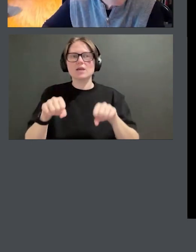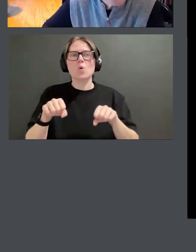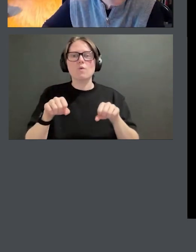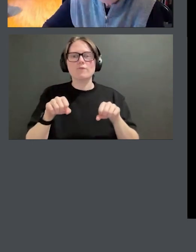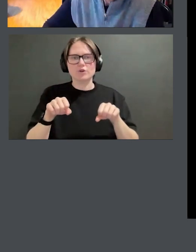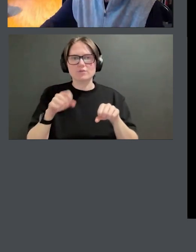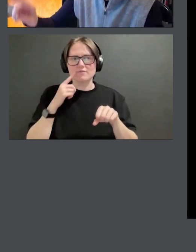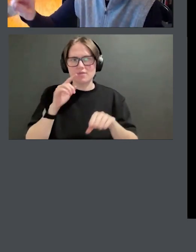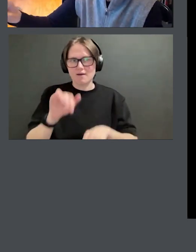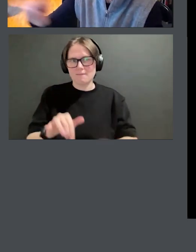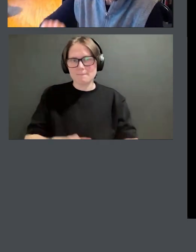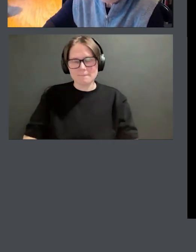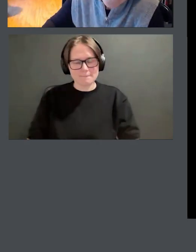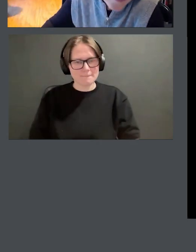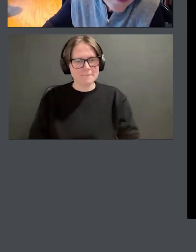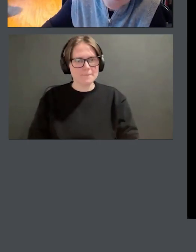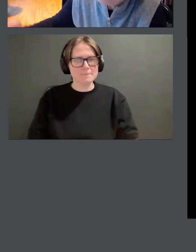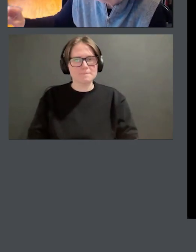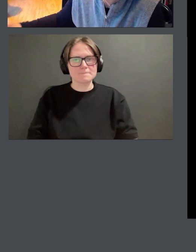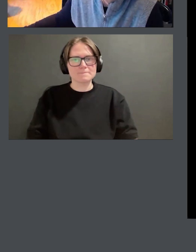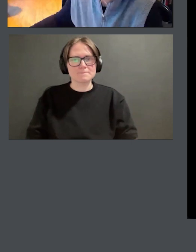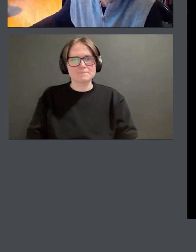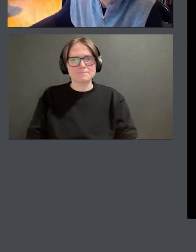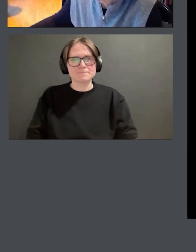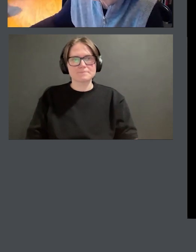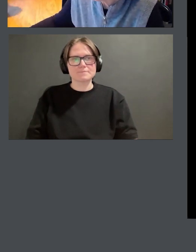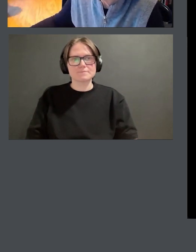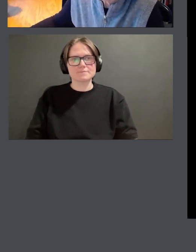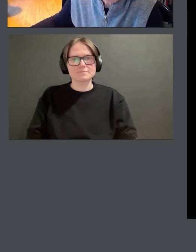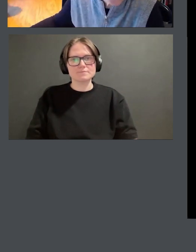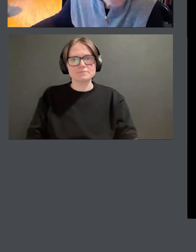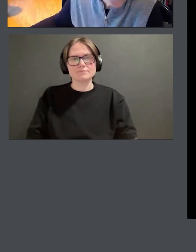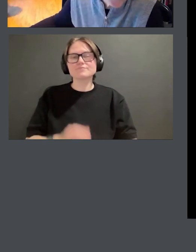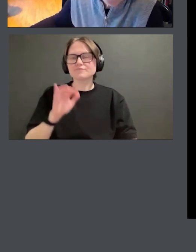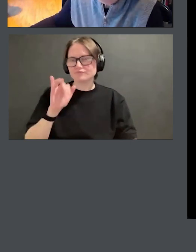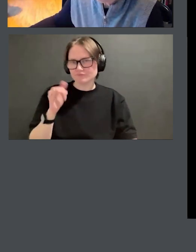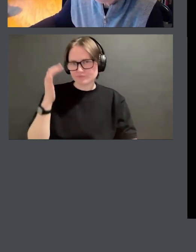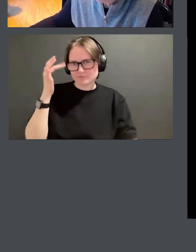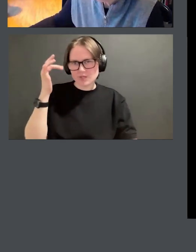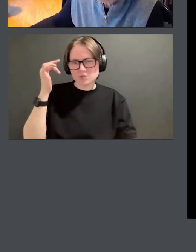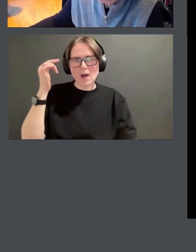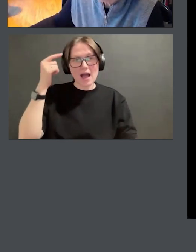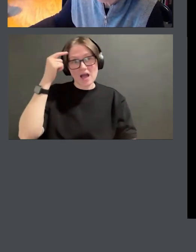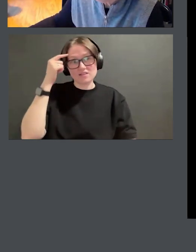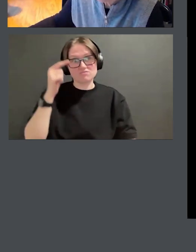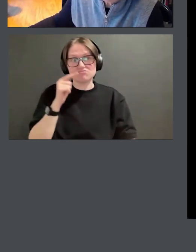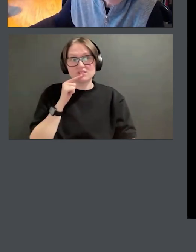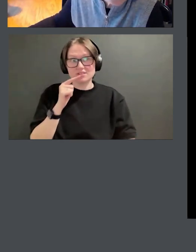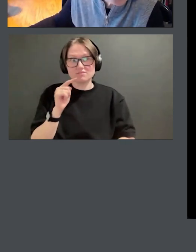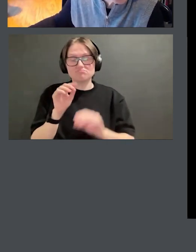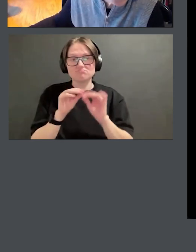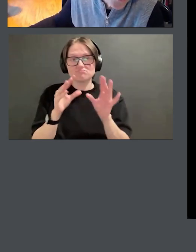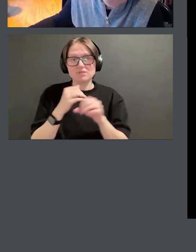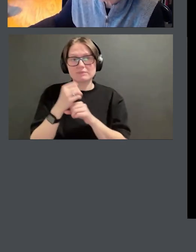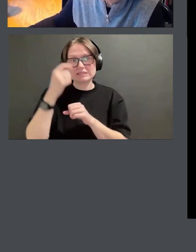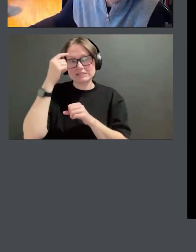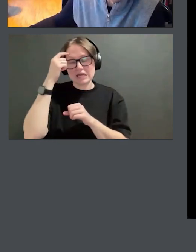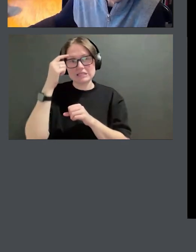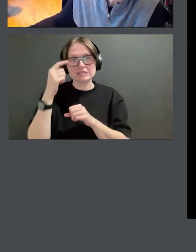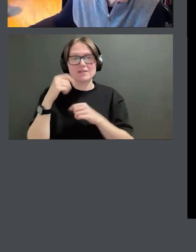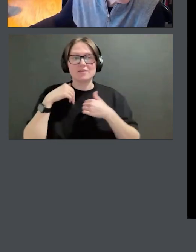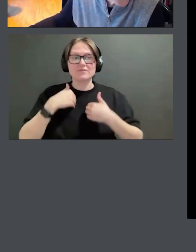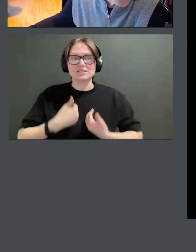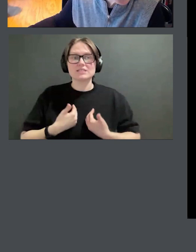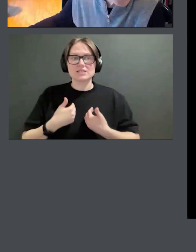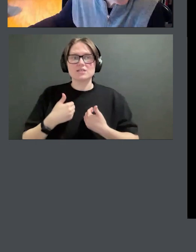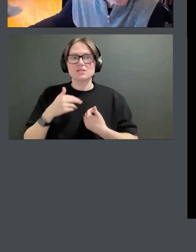that. So that's why I think it makes perfect sense that the fatigue ratings were associated